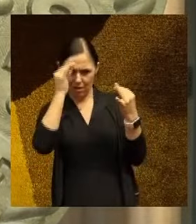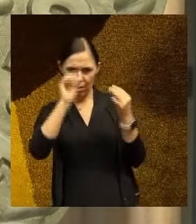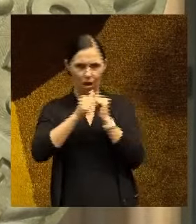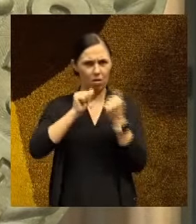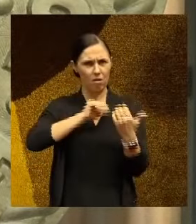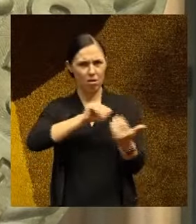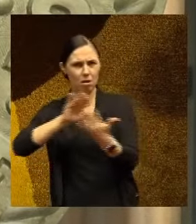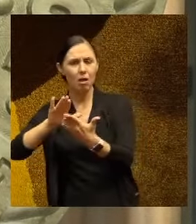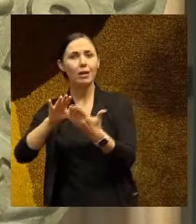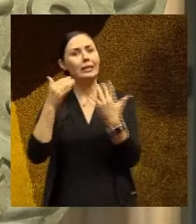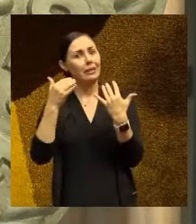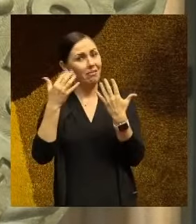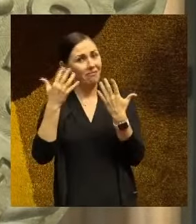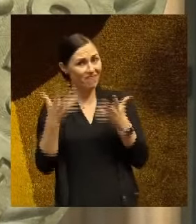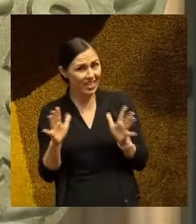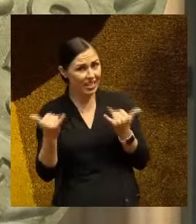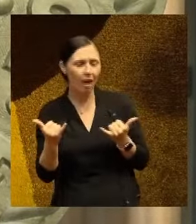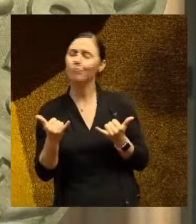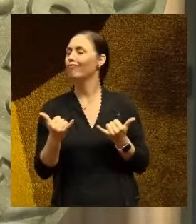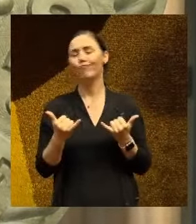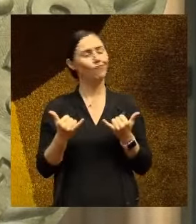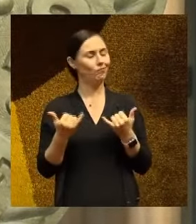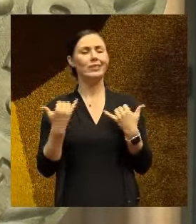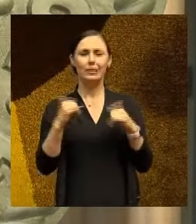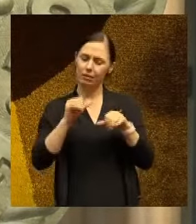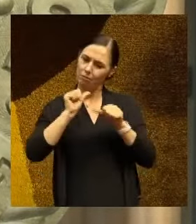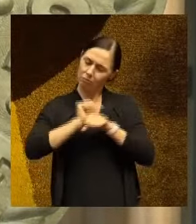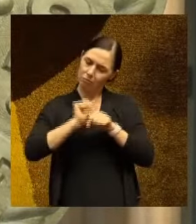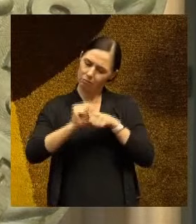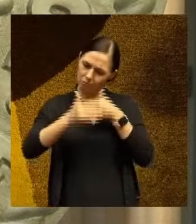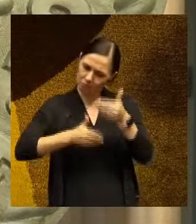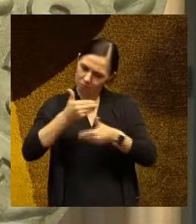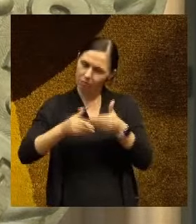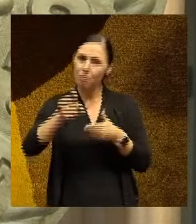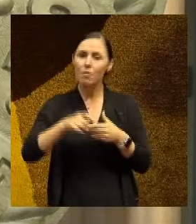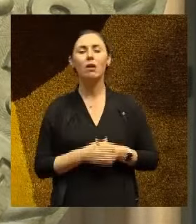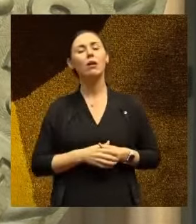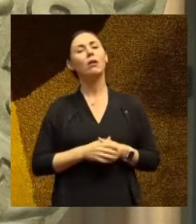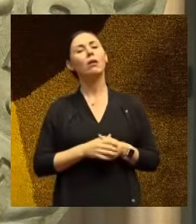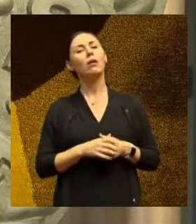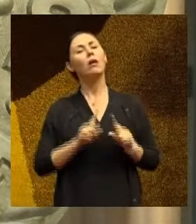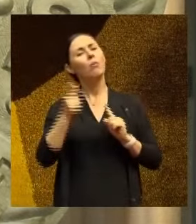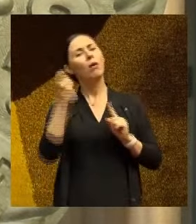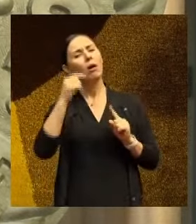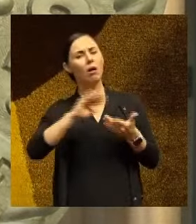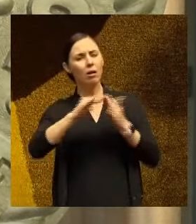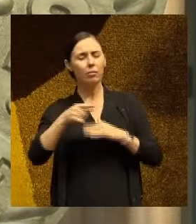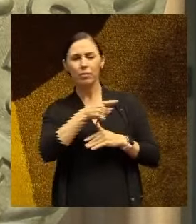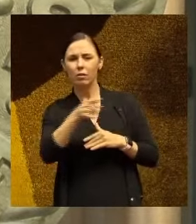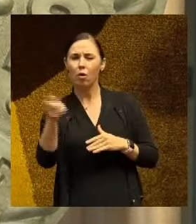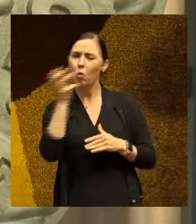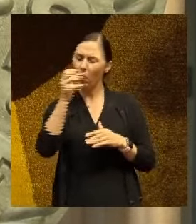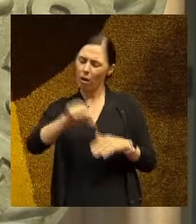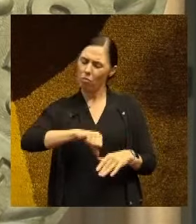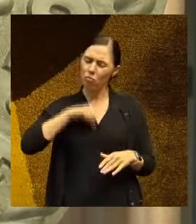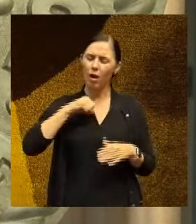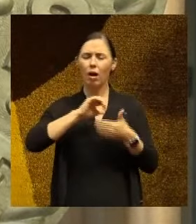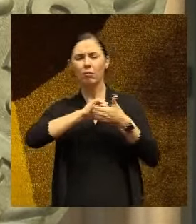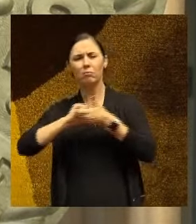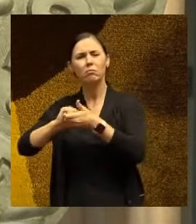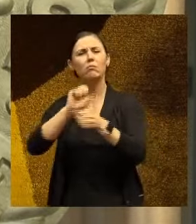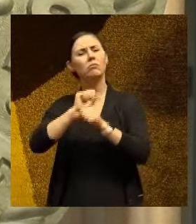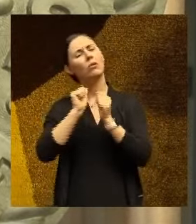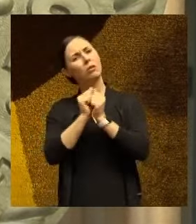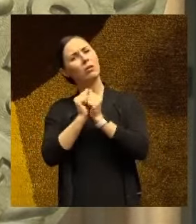But I'm proud of the way that we, as a community, have responded to the pandemic. Our